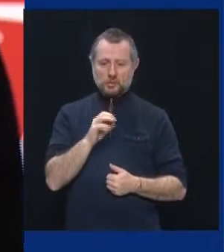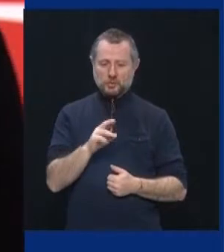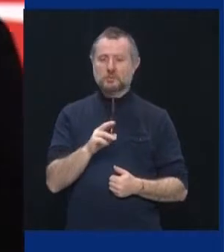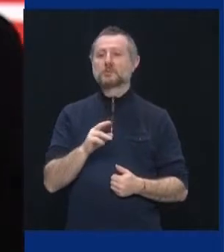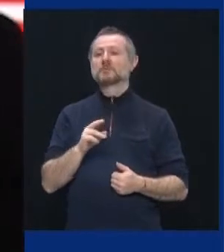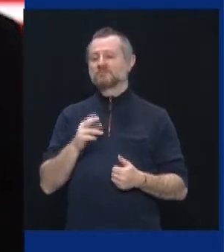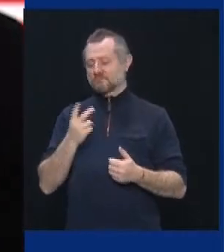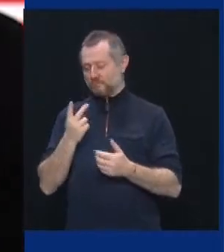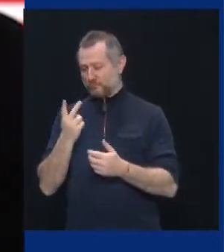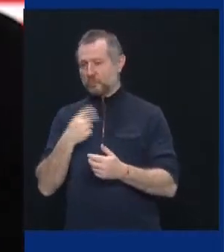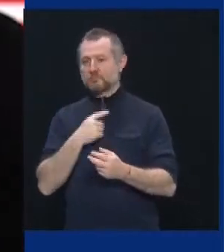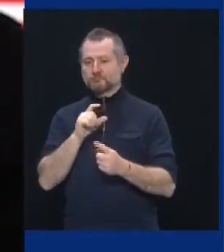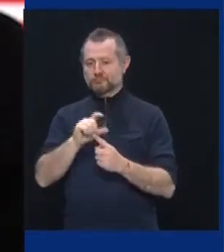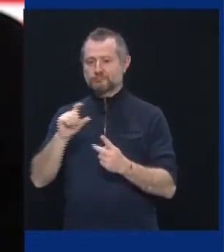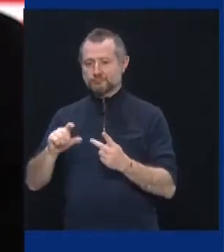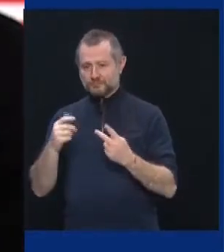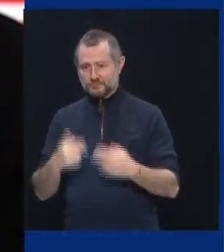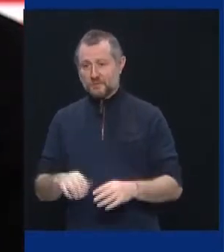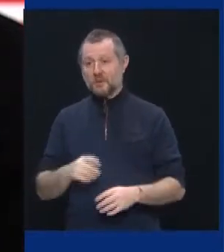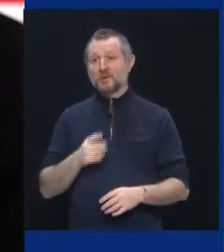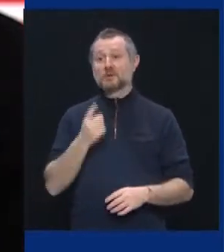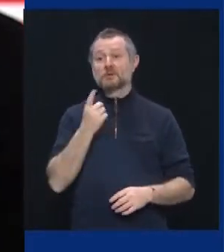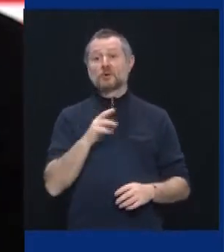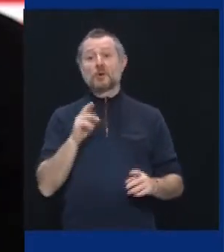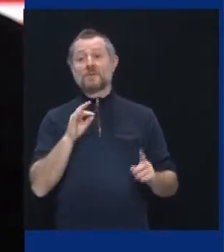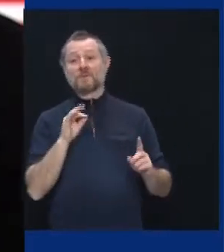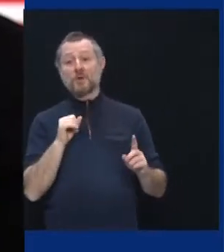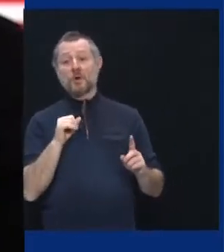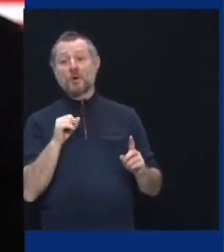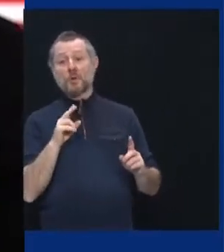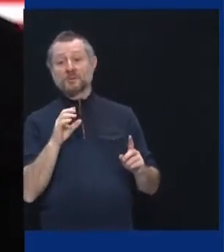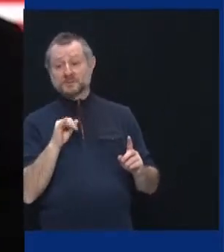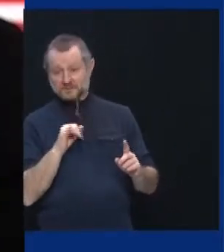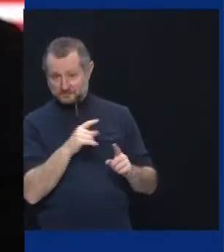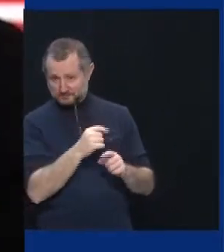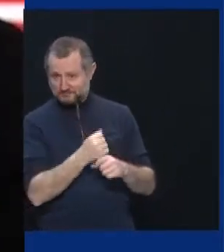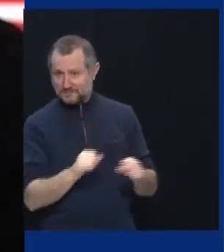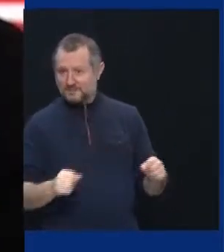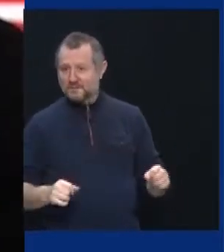for Dr. Fauci. It's safe enough for all of us.